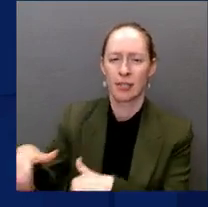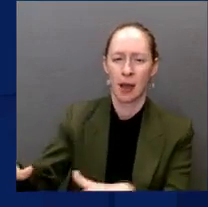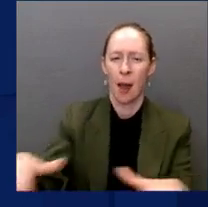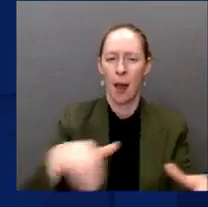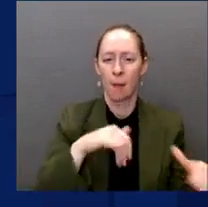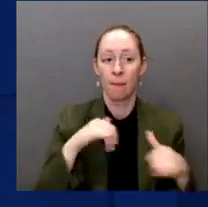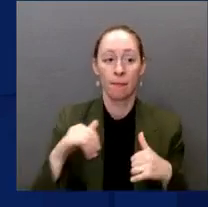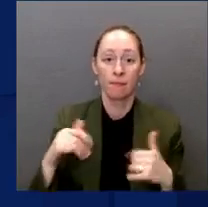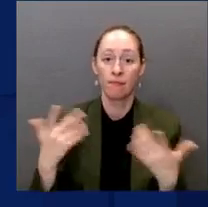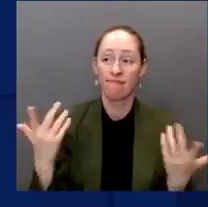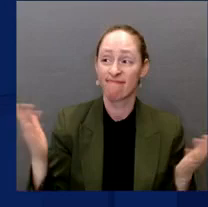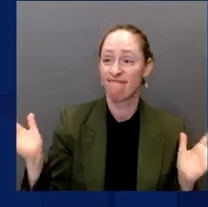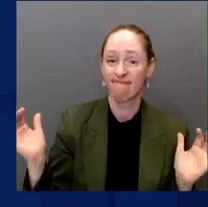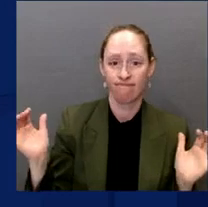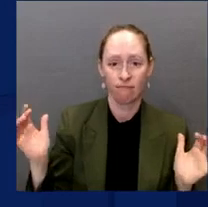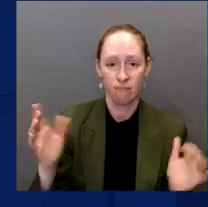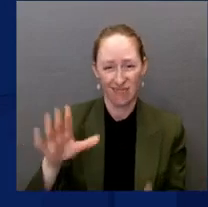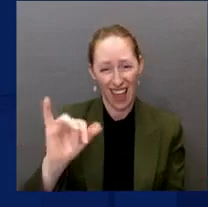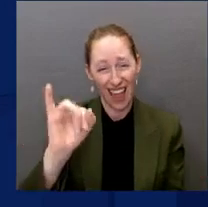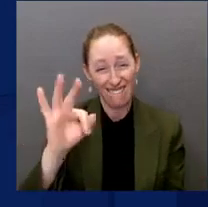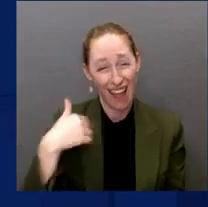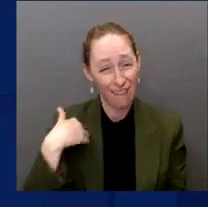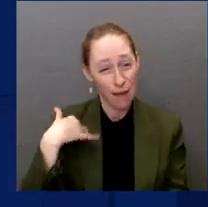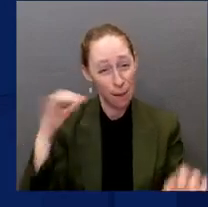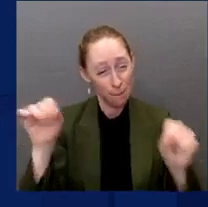a gigantic step.